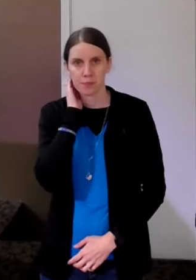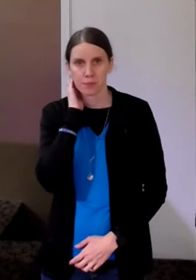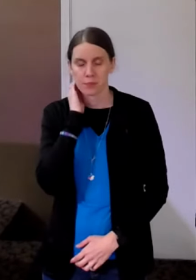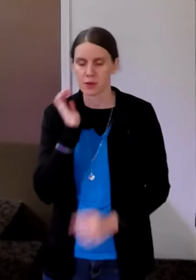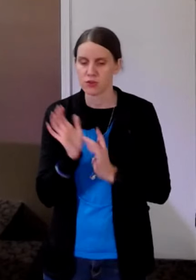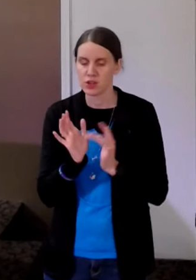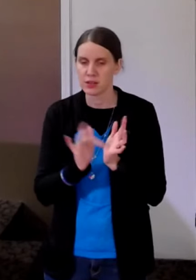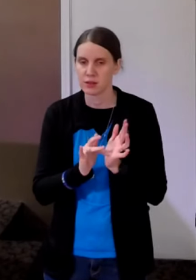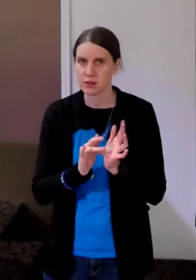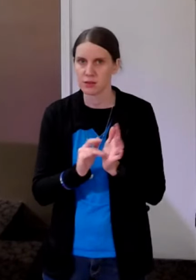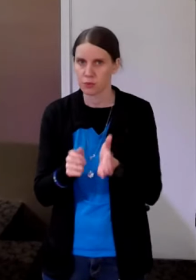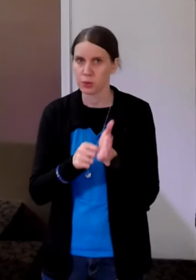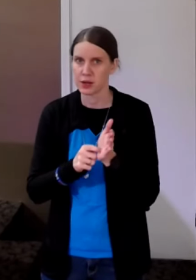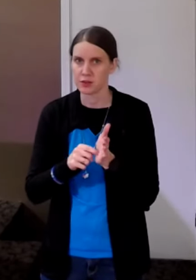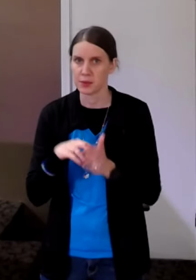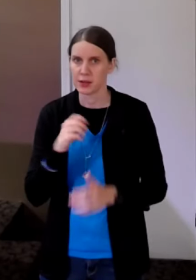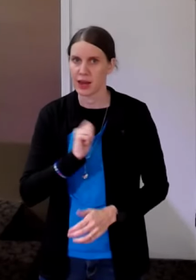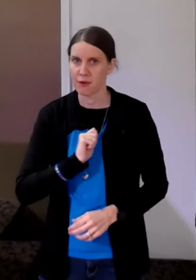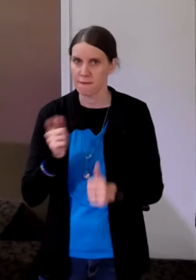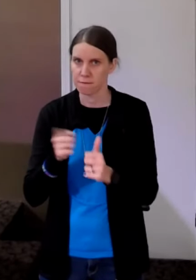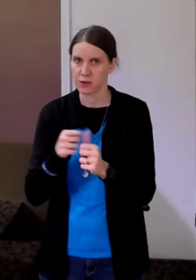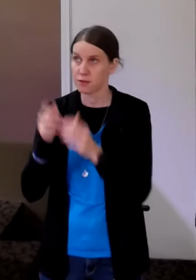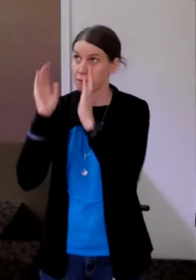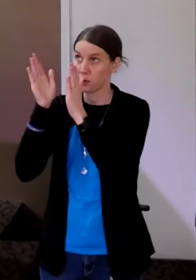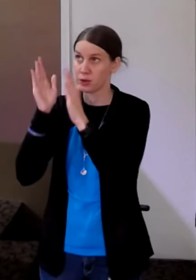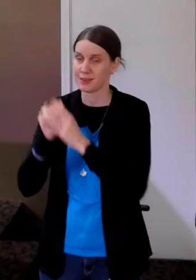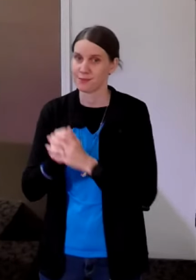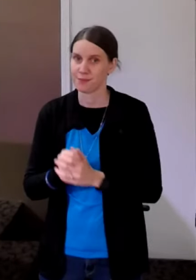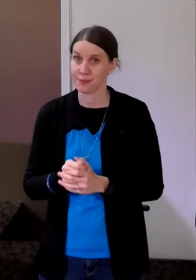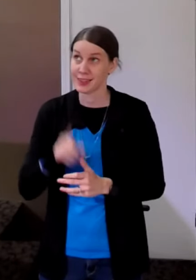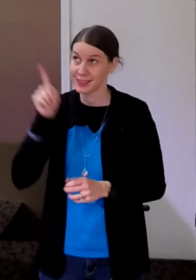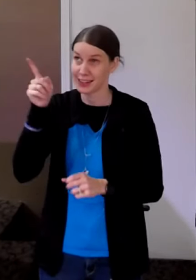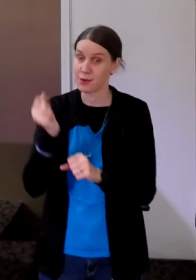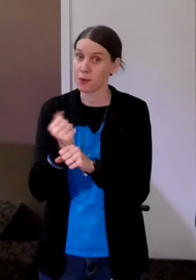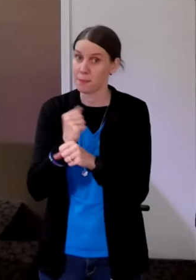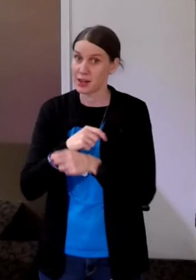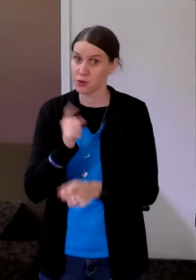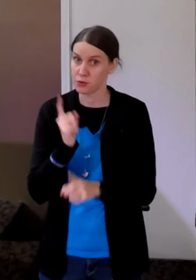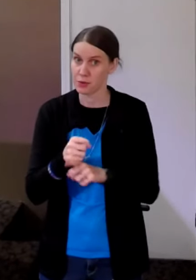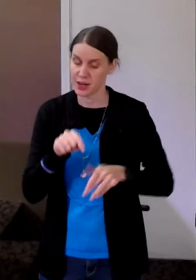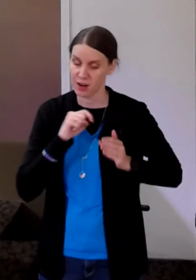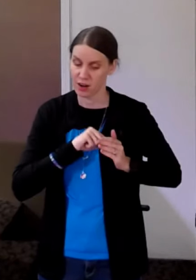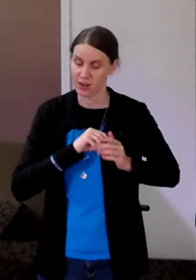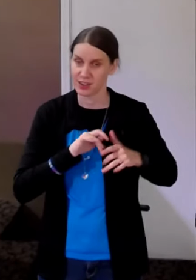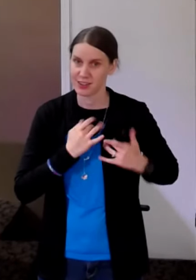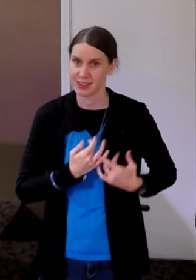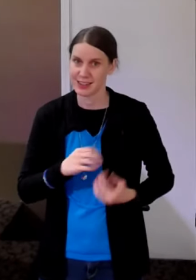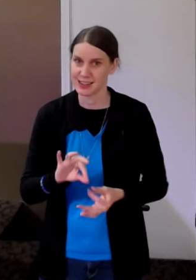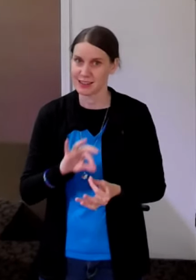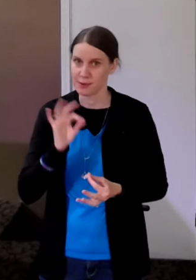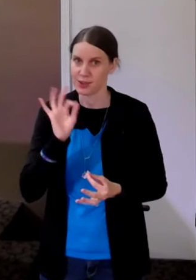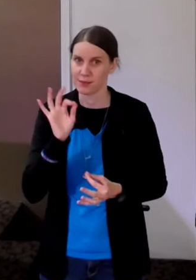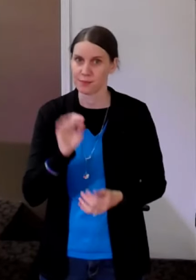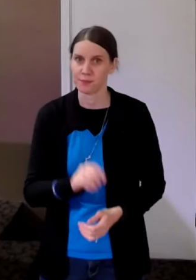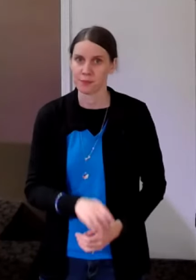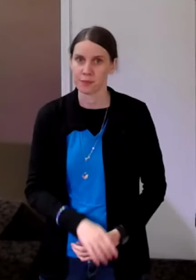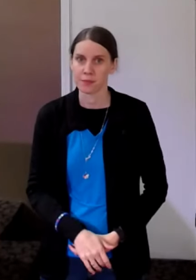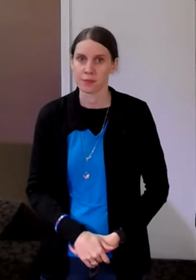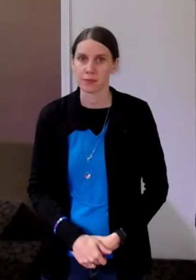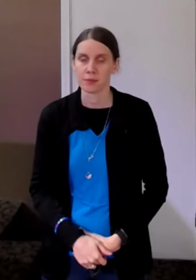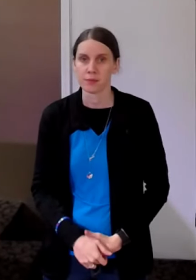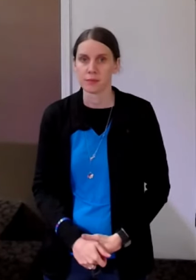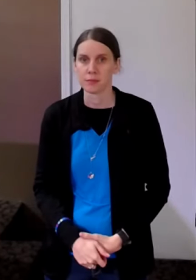Jesus should be our focus. He'll create a right heart, renew a right spirit in me, right?